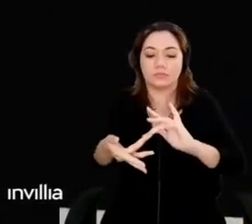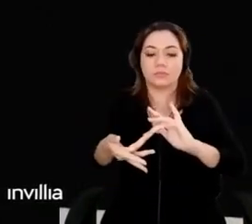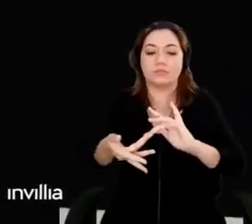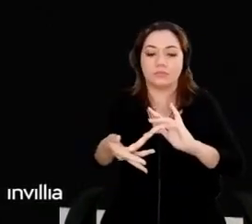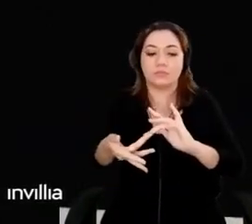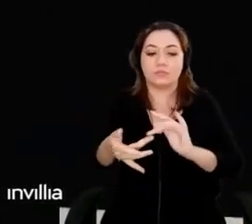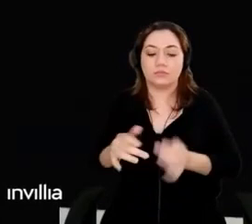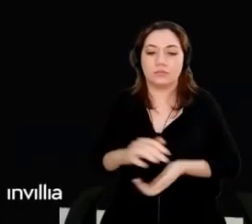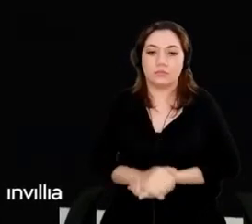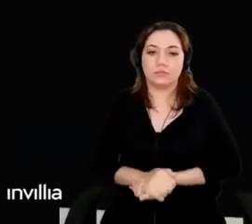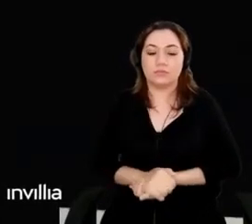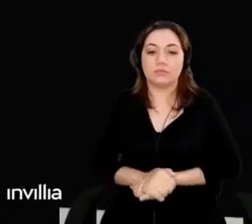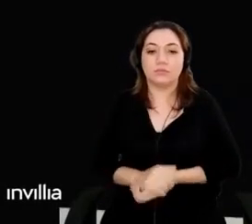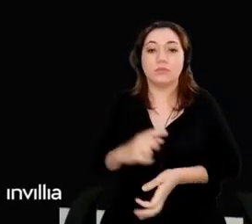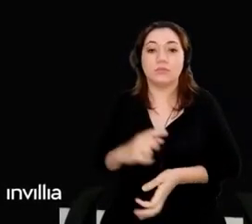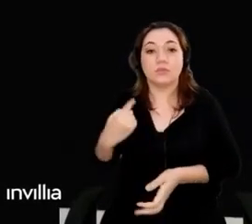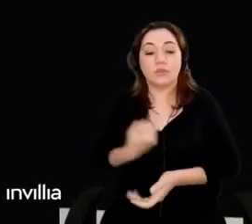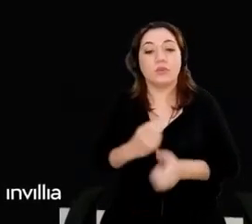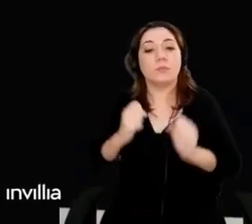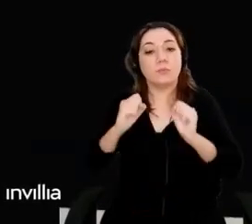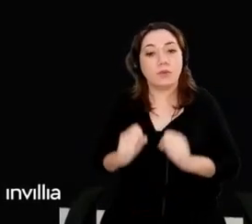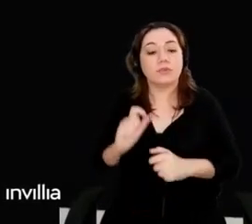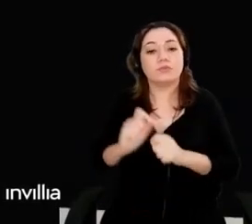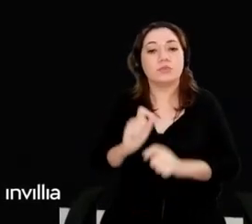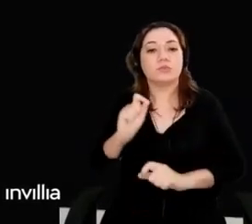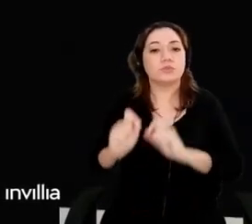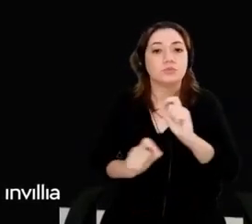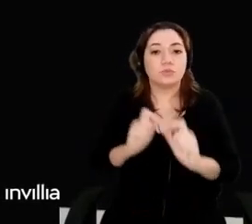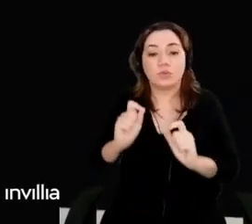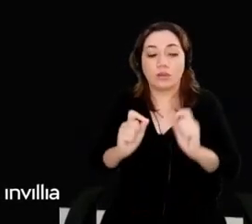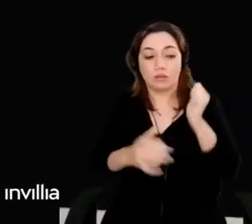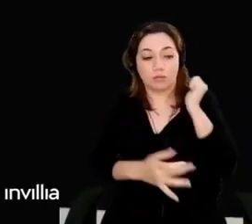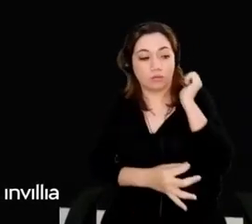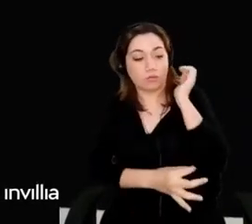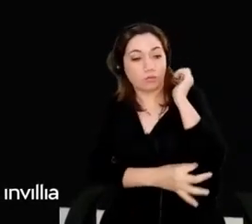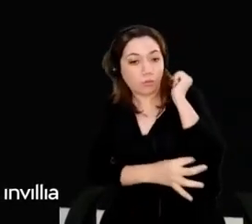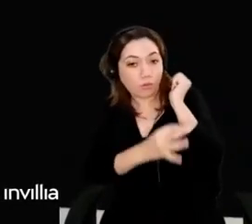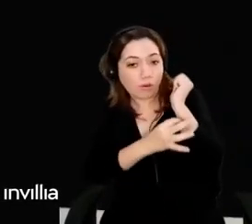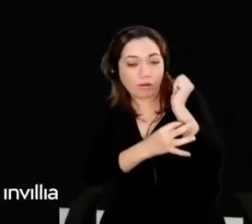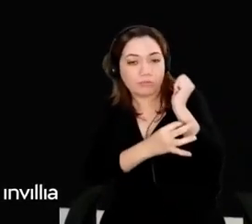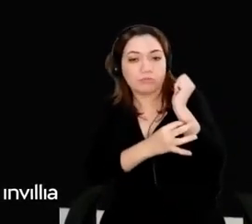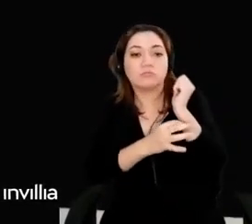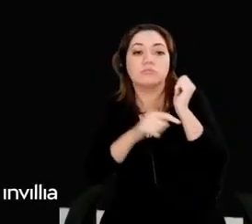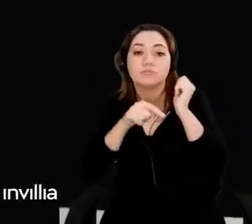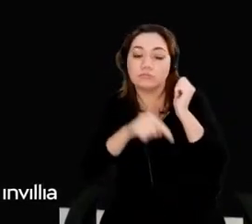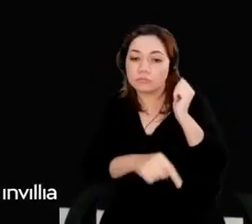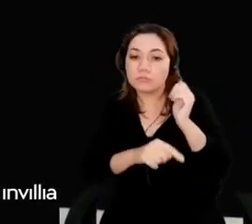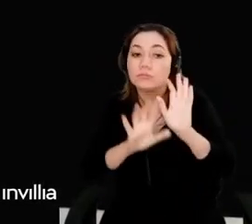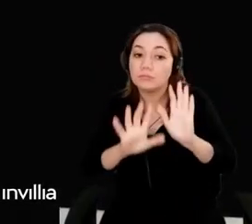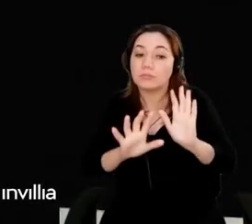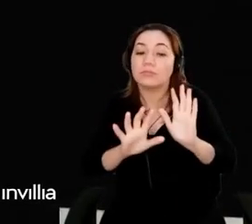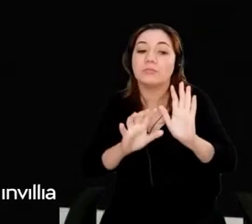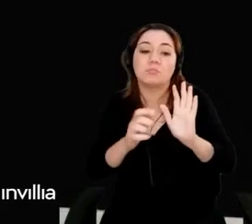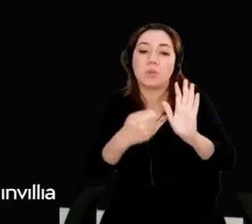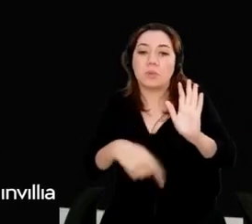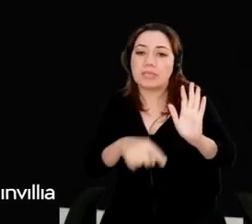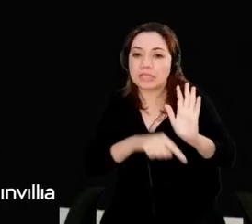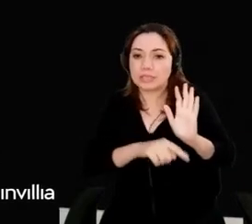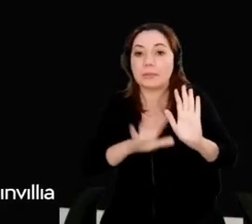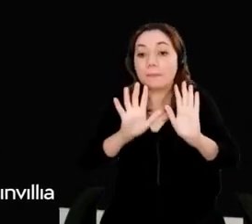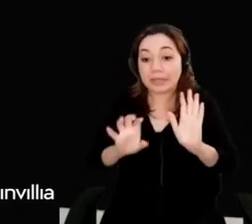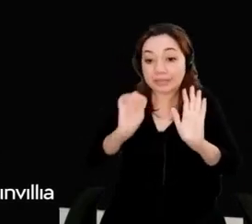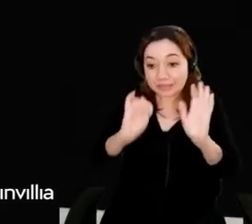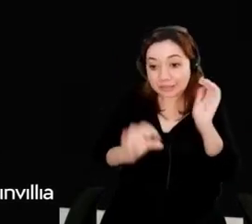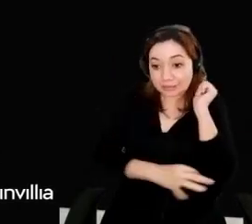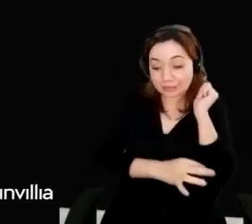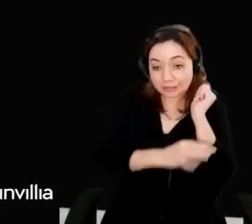We can do this without writing code. And when we need to write code, we have amazing technologies,